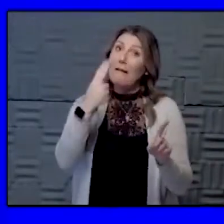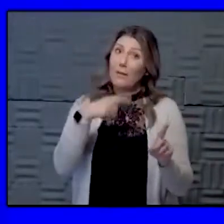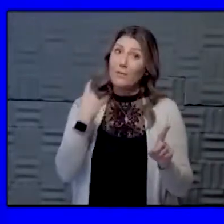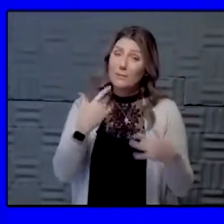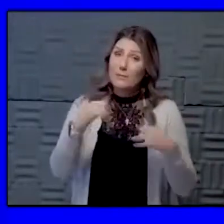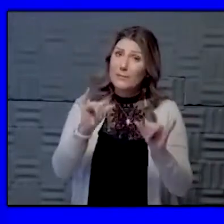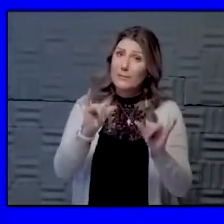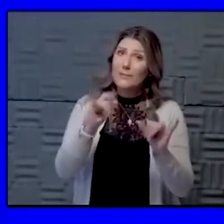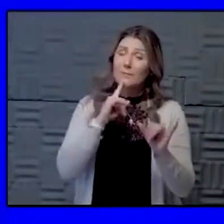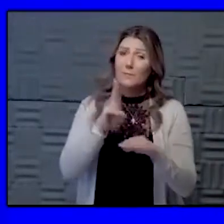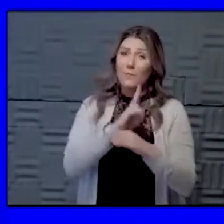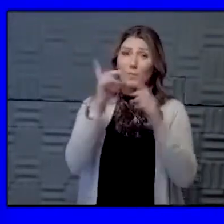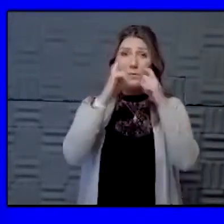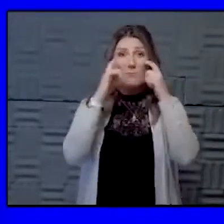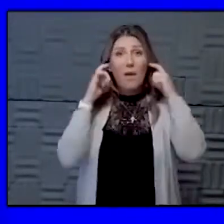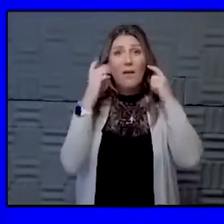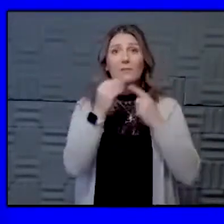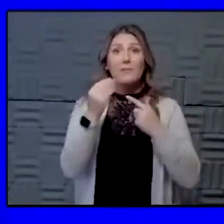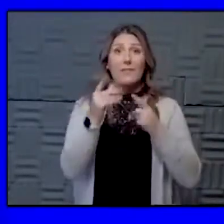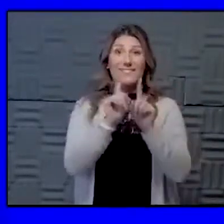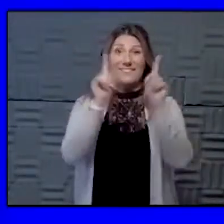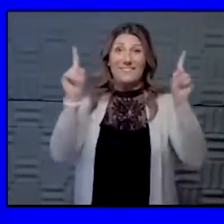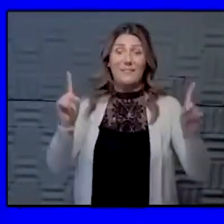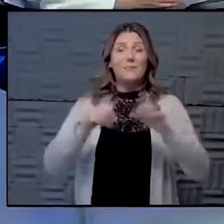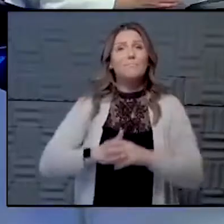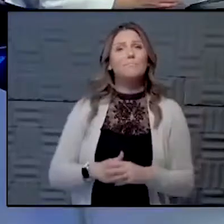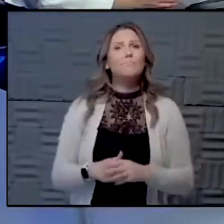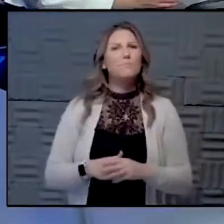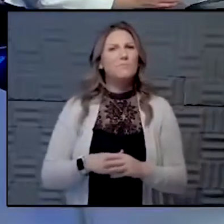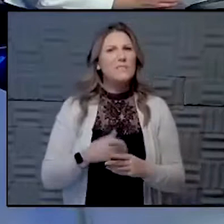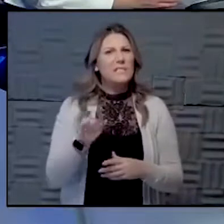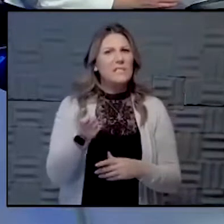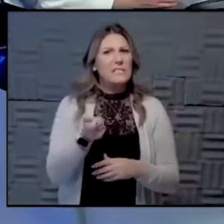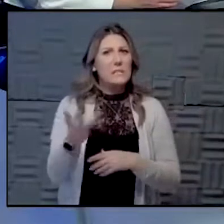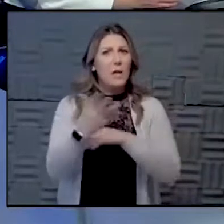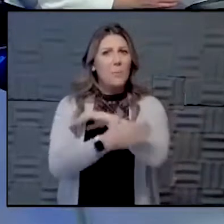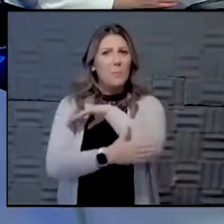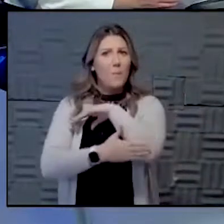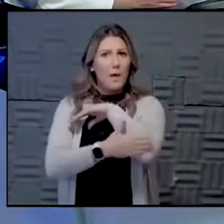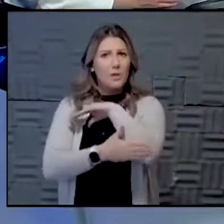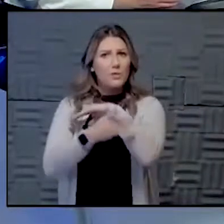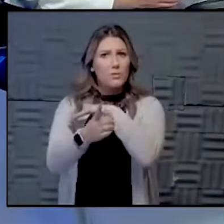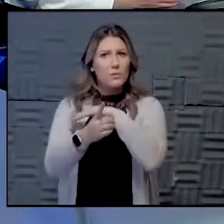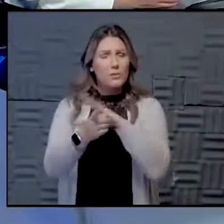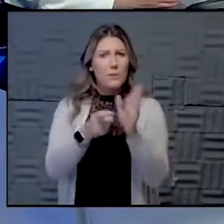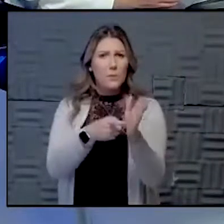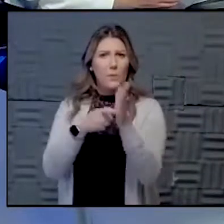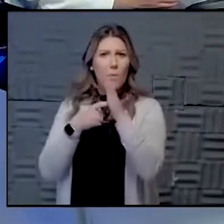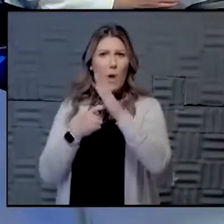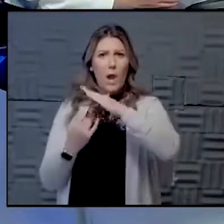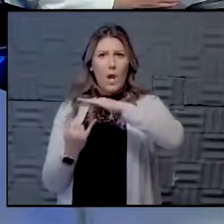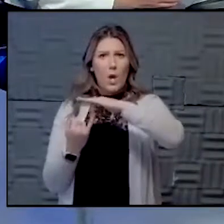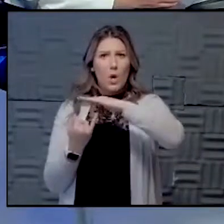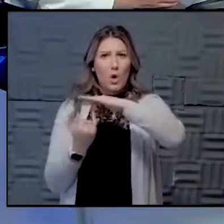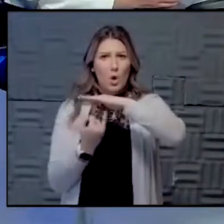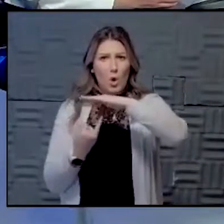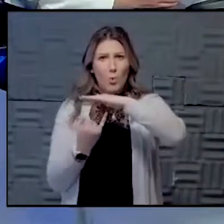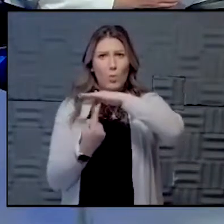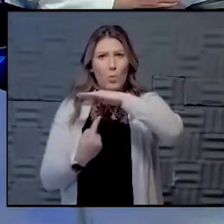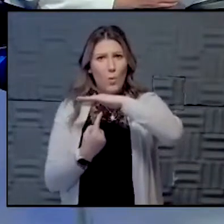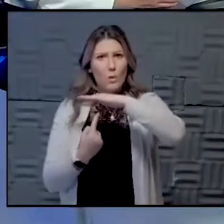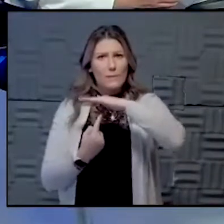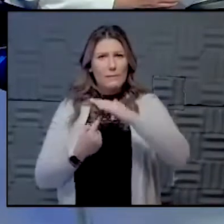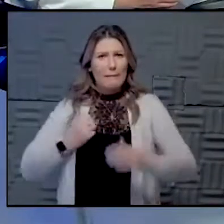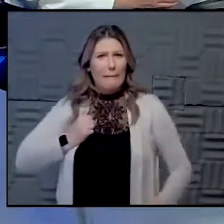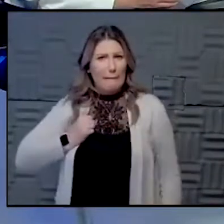cases, still wear my mask and try to distance as much as Aren't possible. some countries, too, requiring you to quarantine? Like I know Canada does. You have to quarantine. Yeah, they for are. The 14